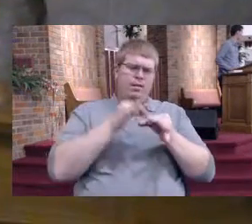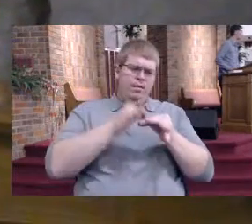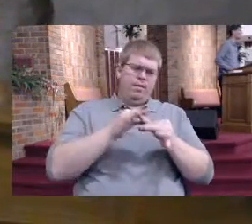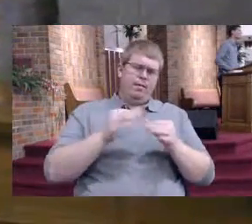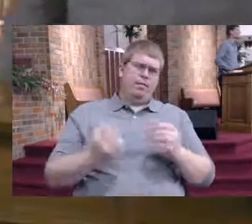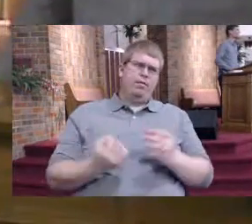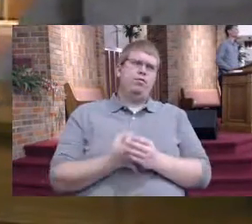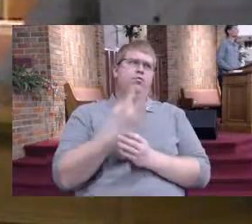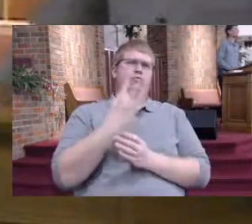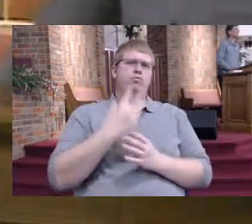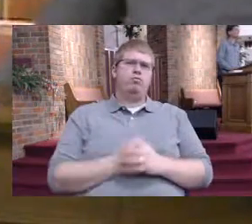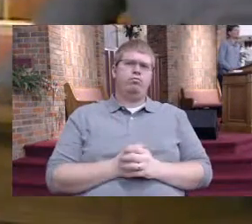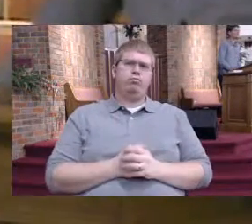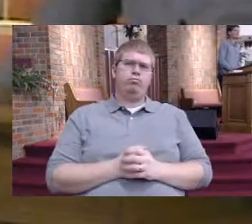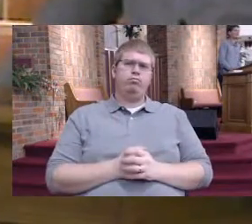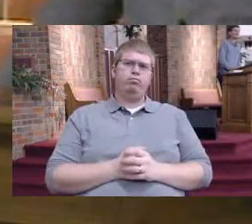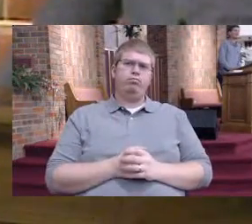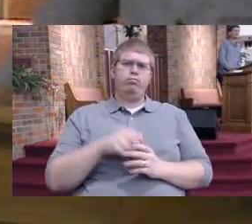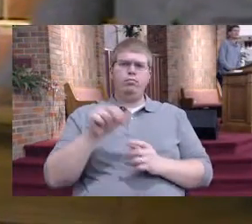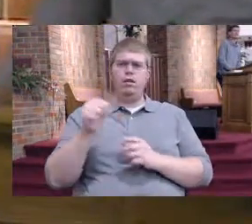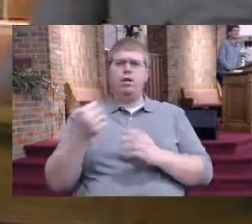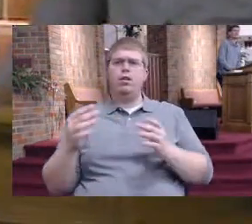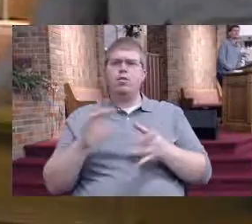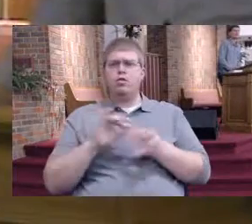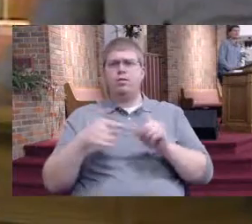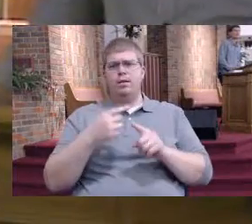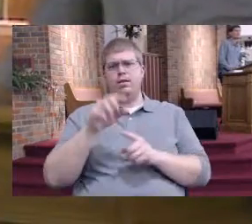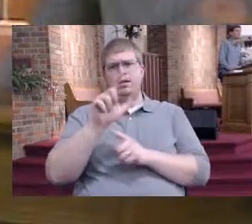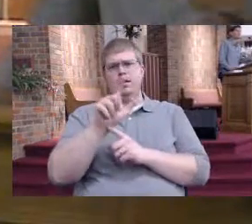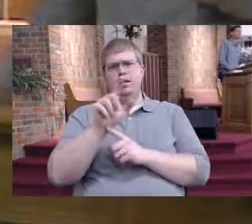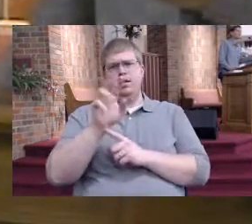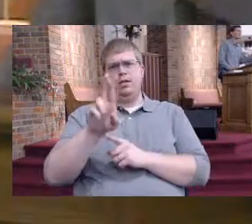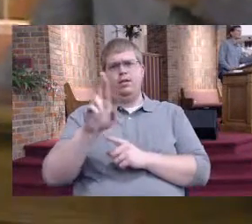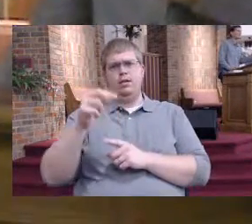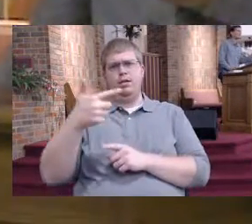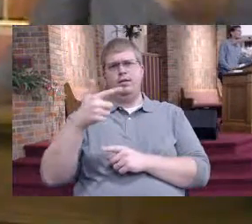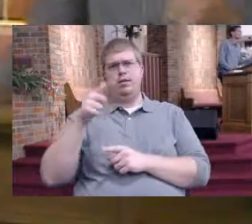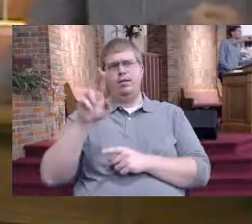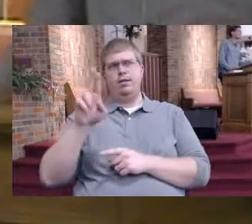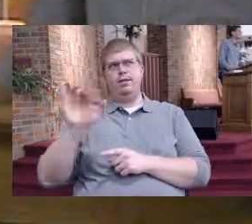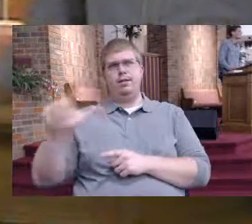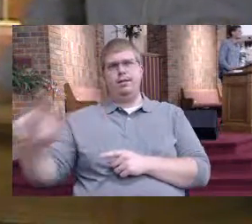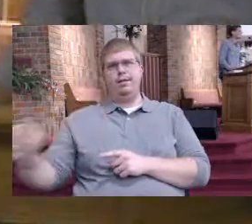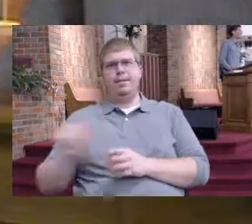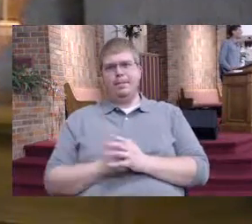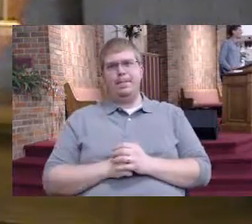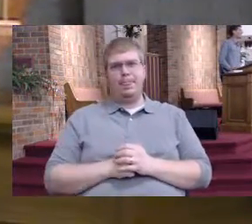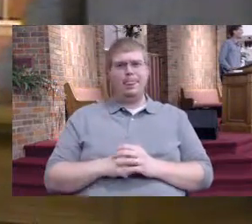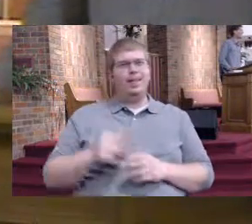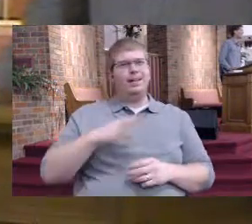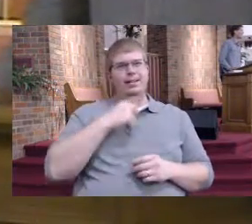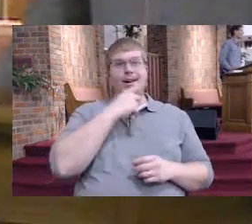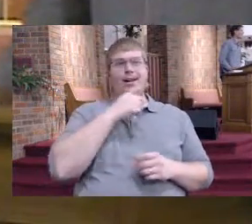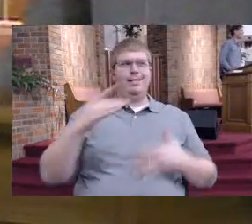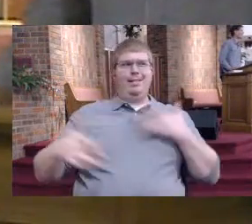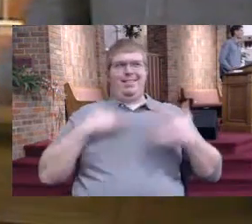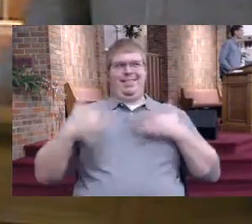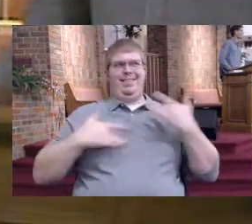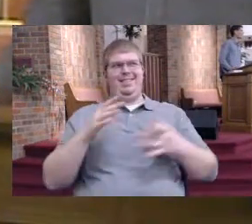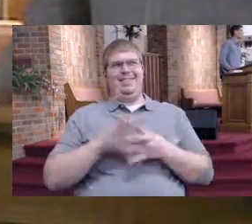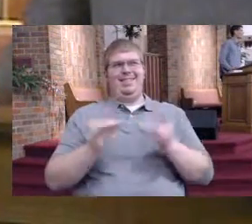And then the other story is Lugila, and this is the exciting rah-rah story, I guess, that we have